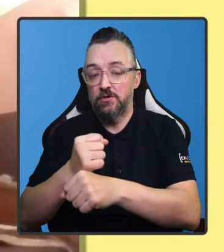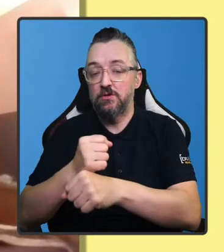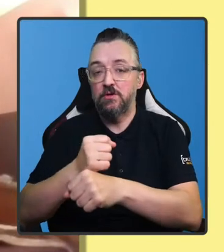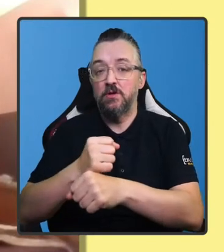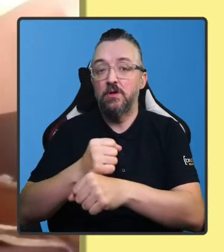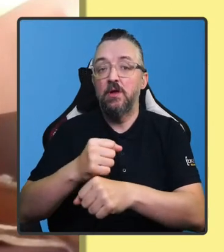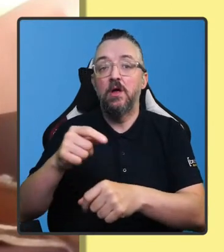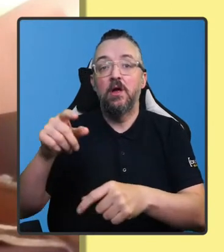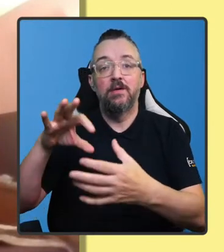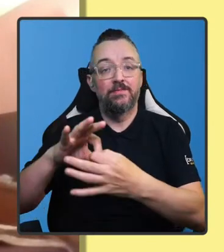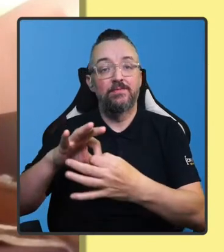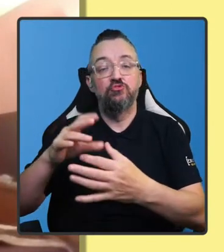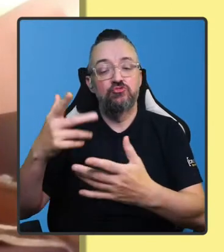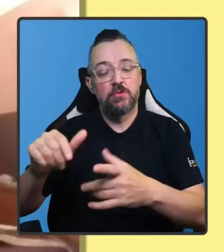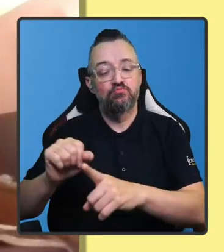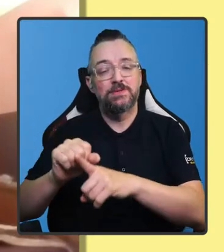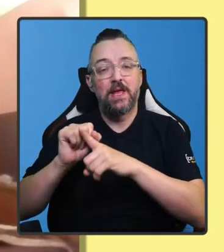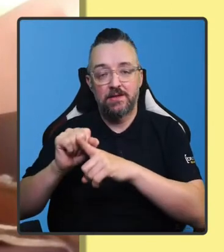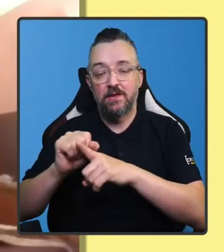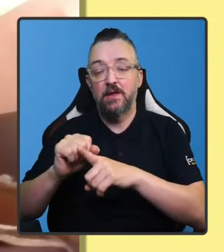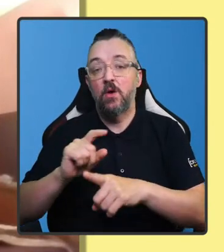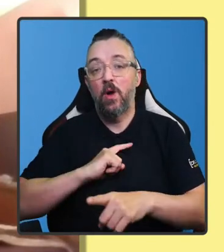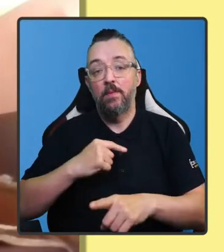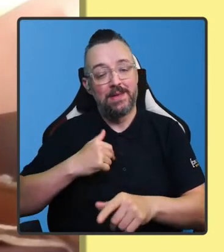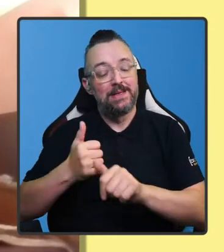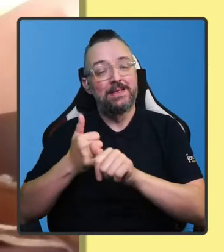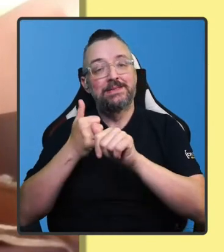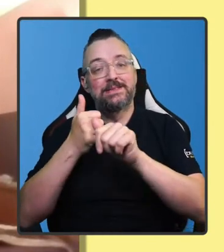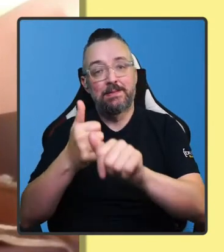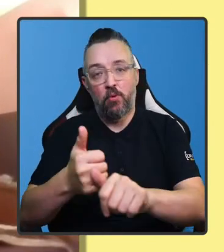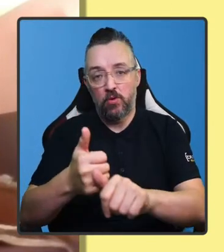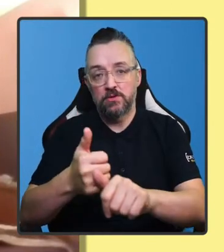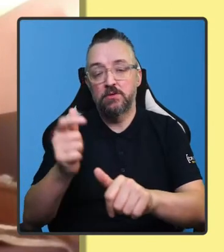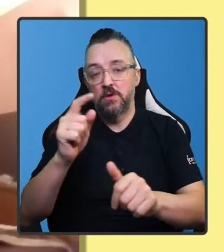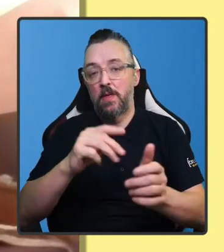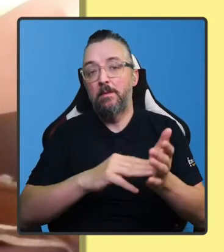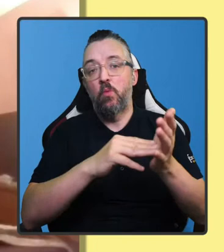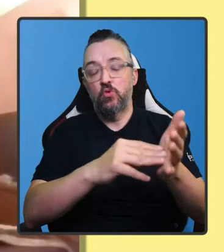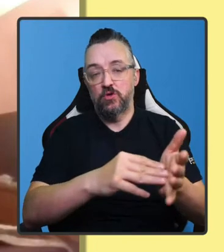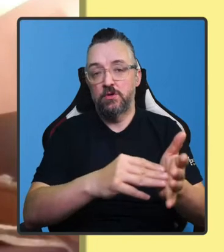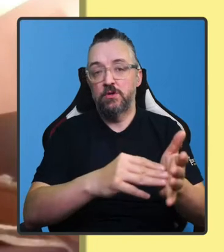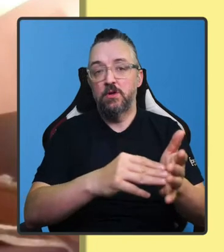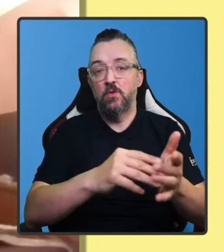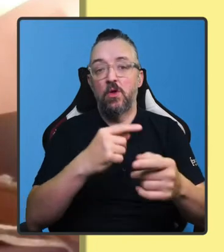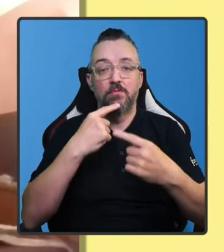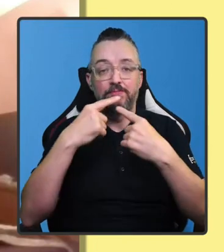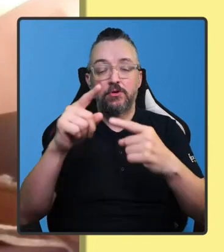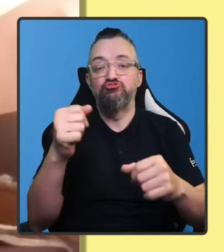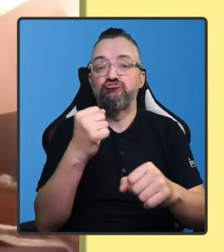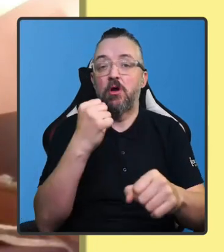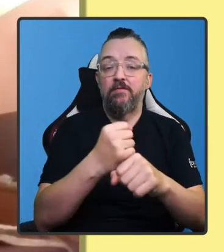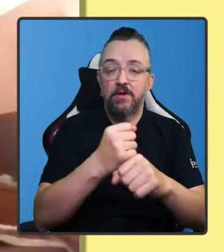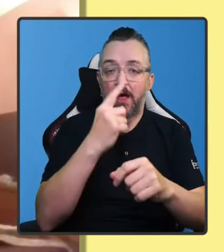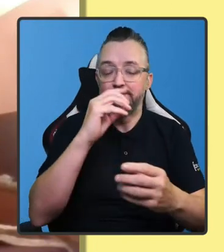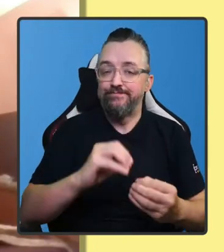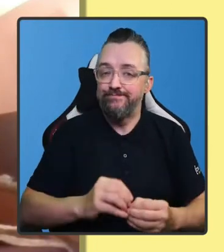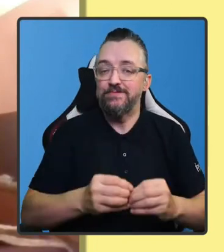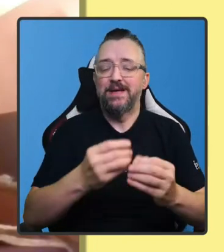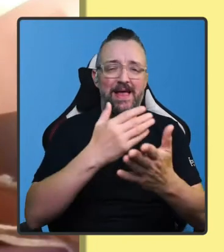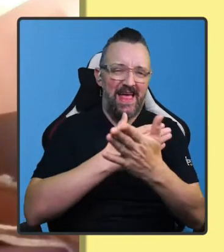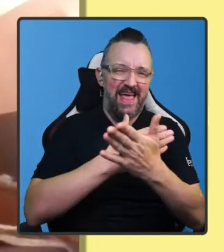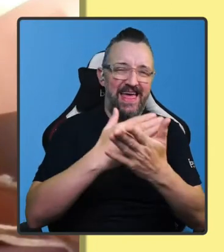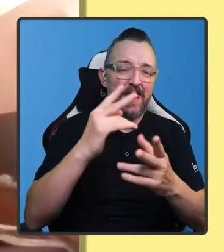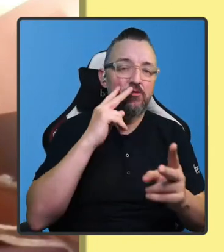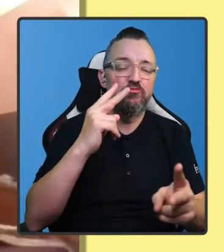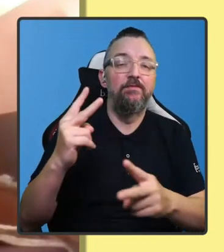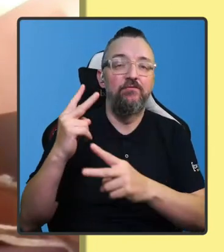should be put in place. Therefore, I support the aims I laid out in the motion being brought forward and the call for the Scottish Government to conduct a clear review of impartial research